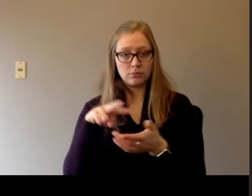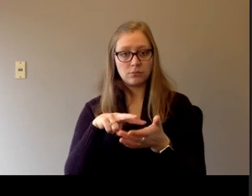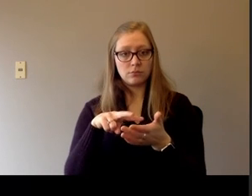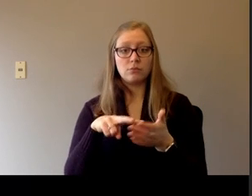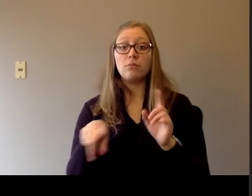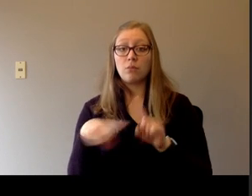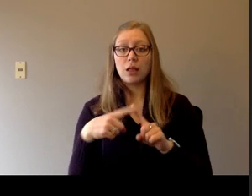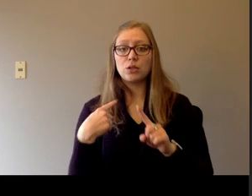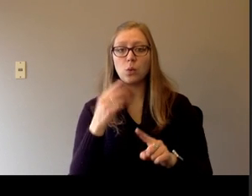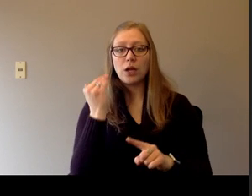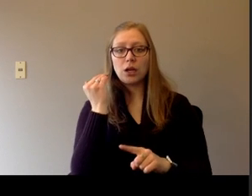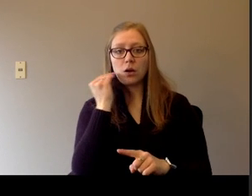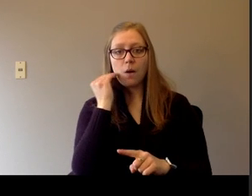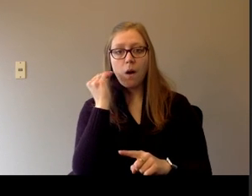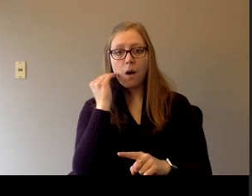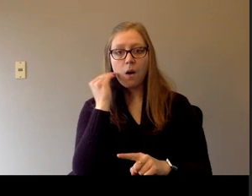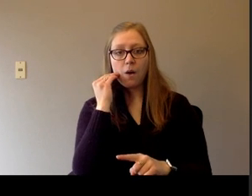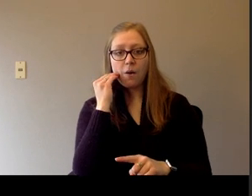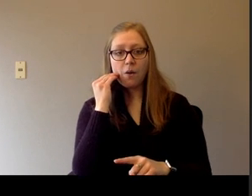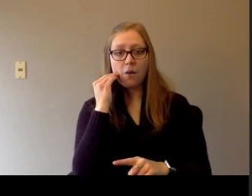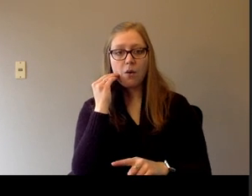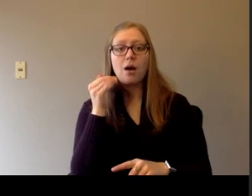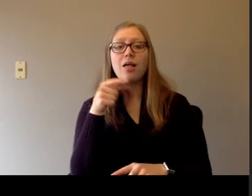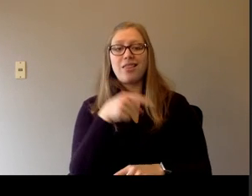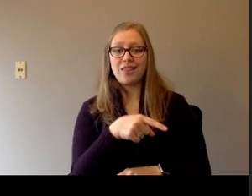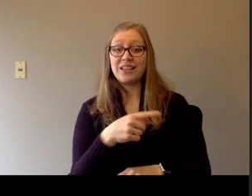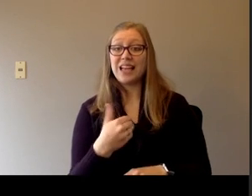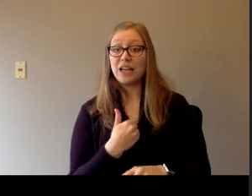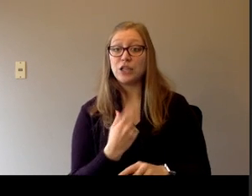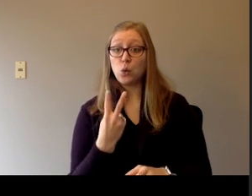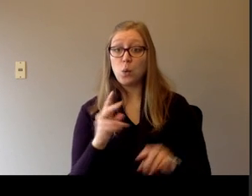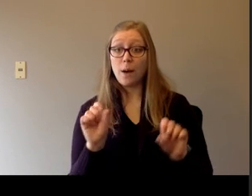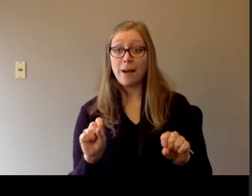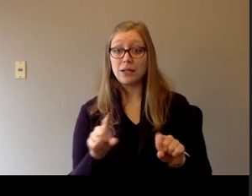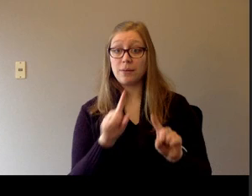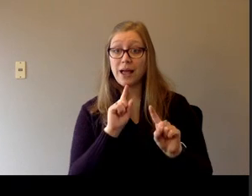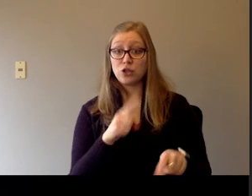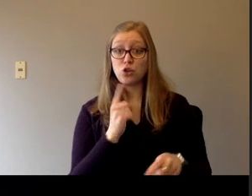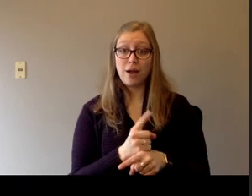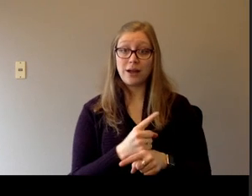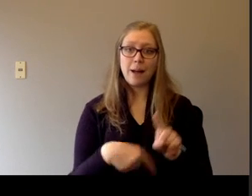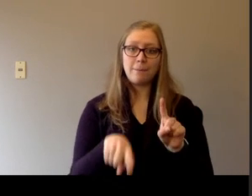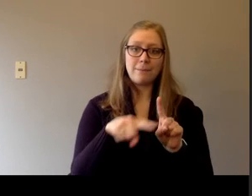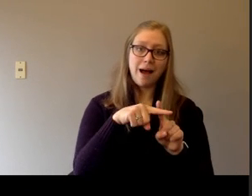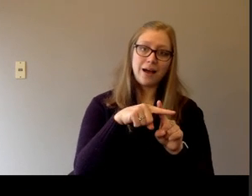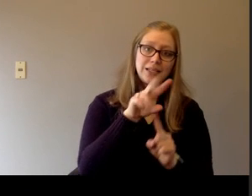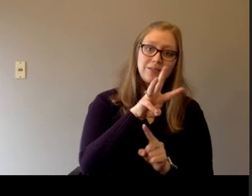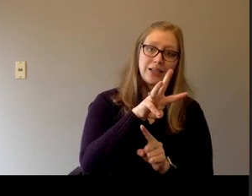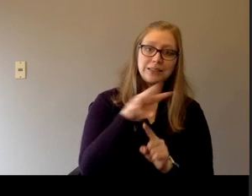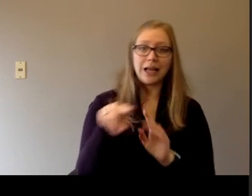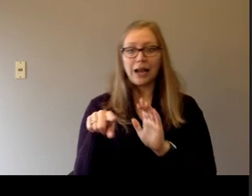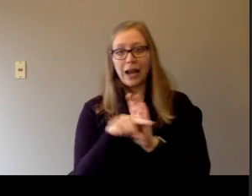two answers. The answers would be positive 6 and negative 6. But